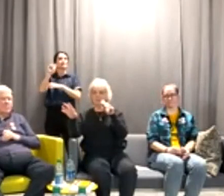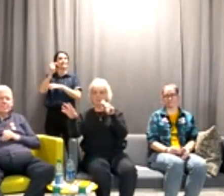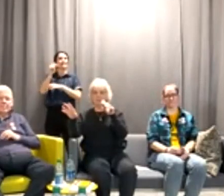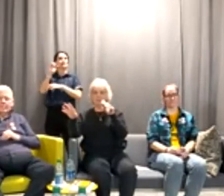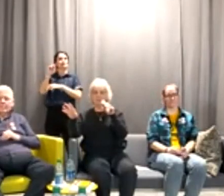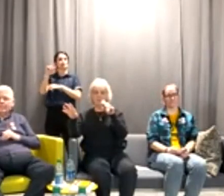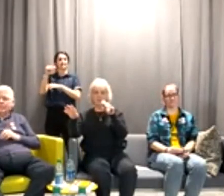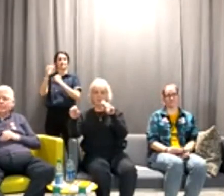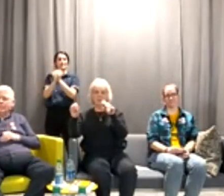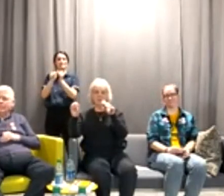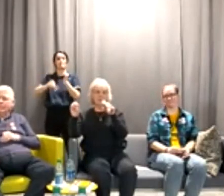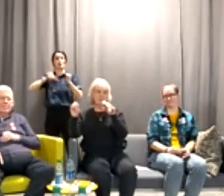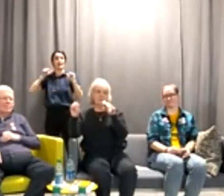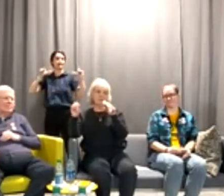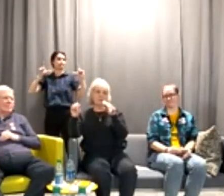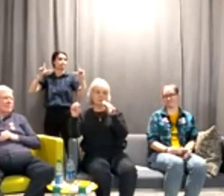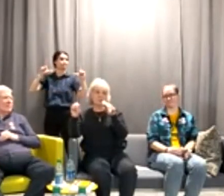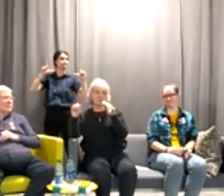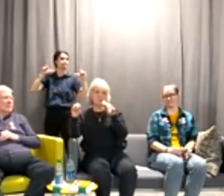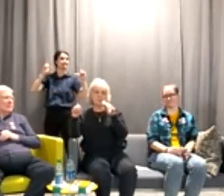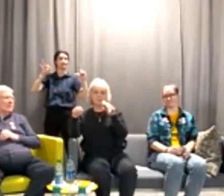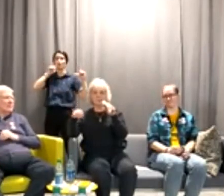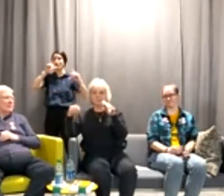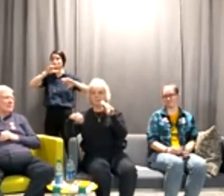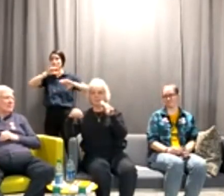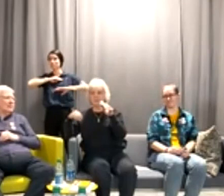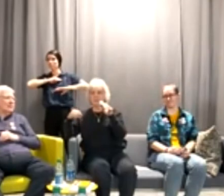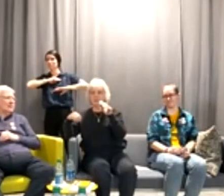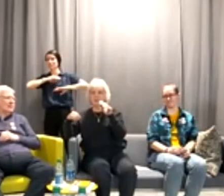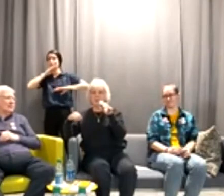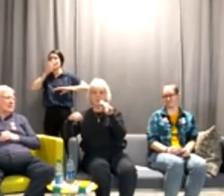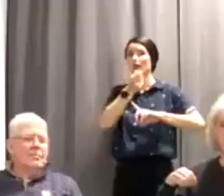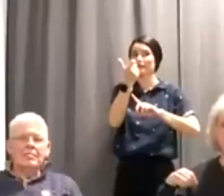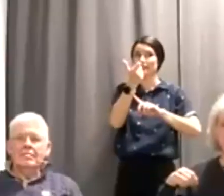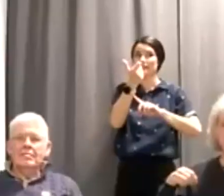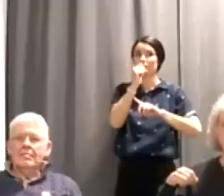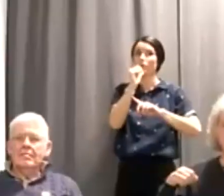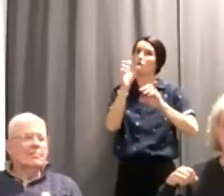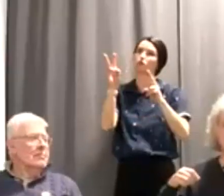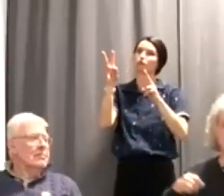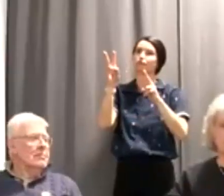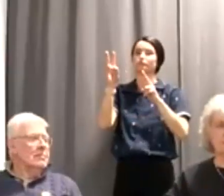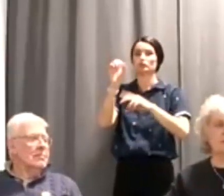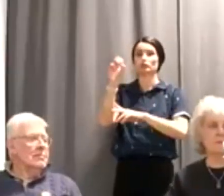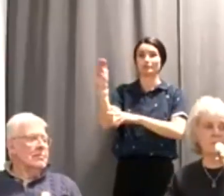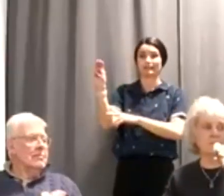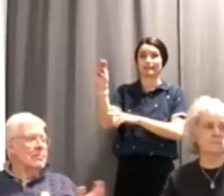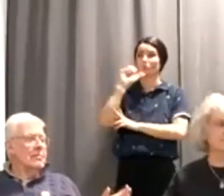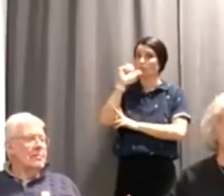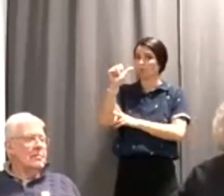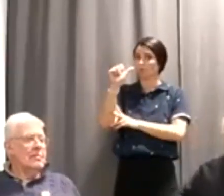it immediately. So I don't post on social media, but it will go to our Aging with Pride group. So thank